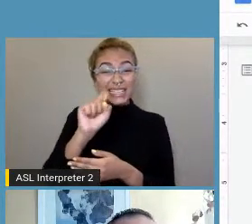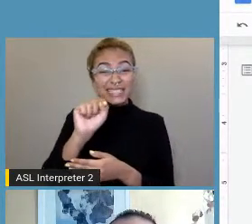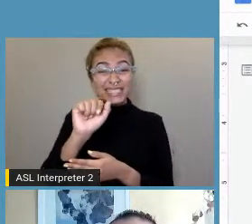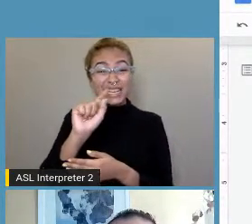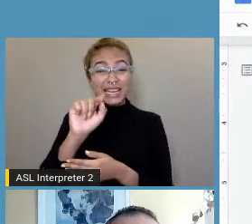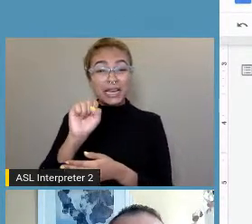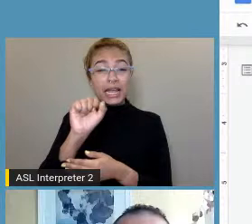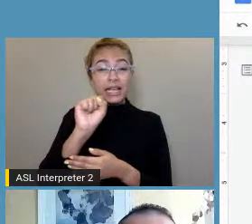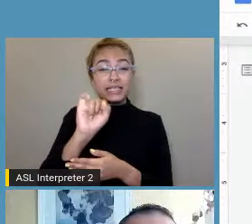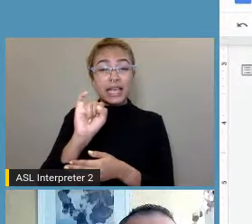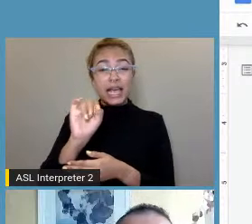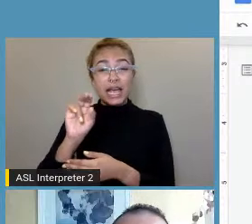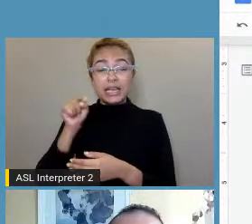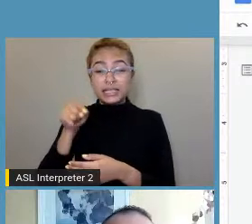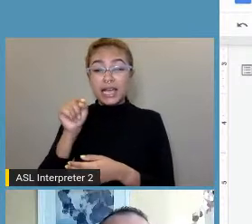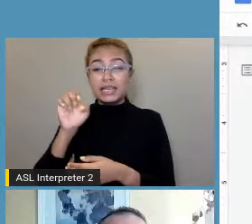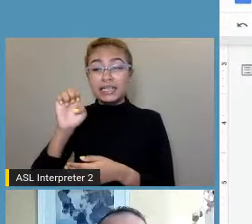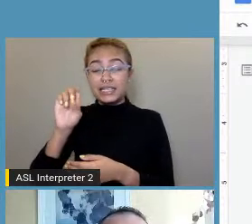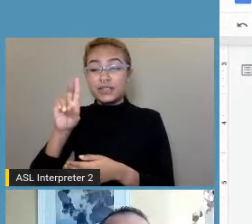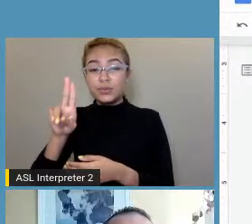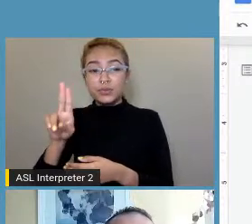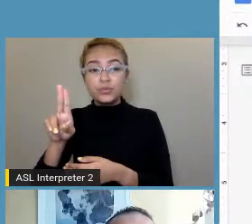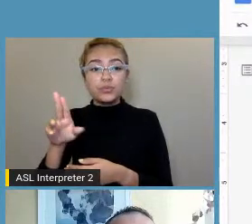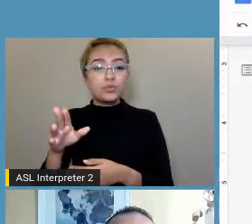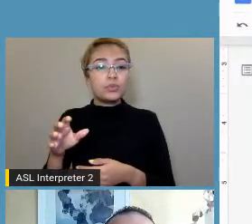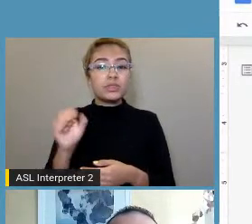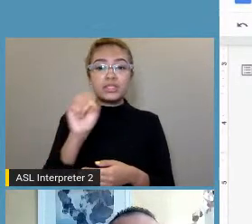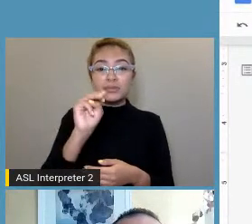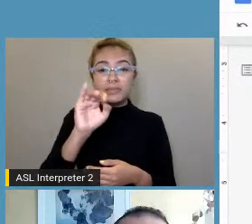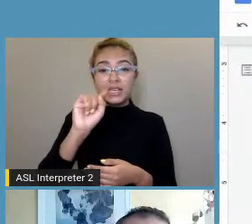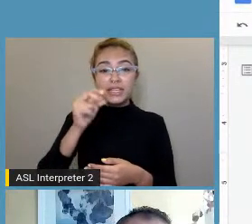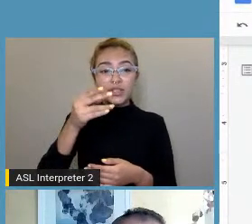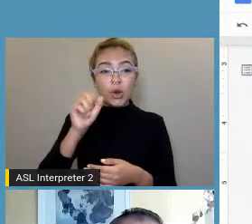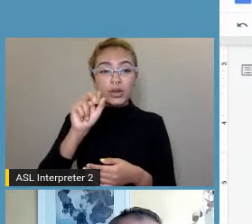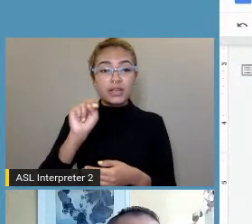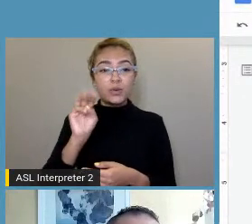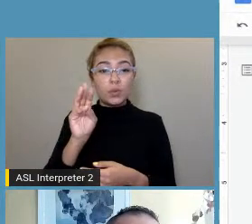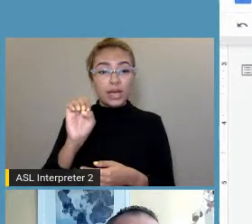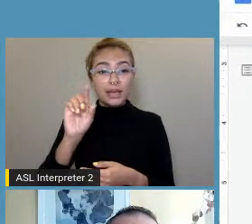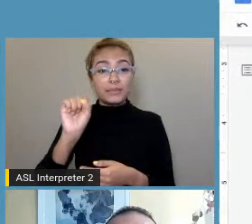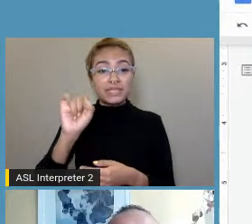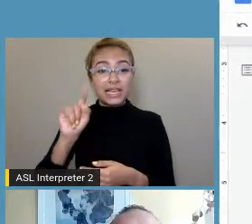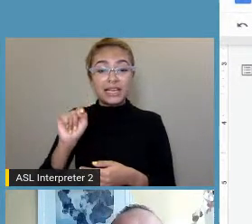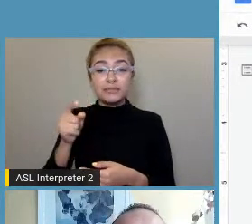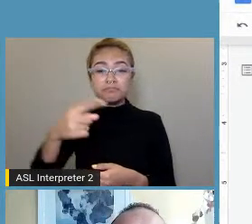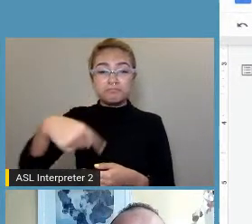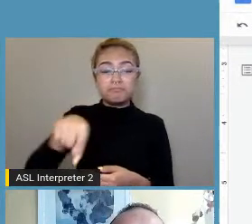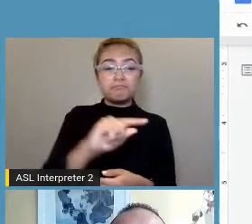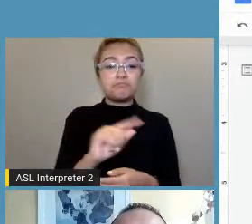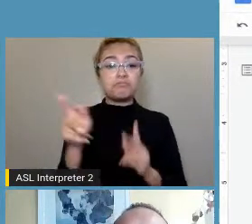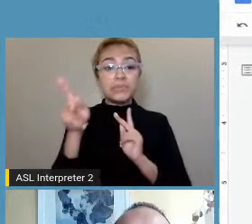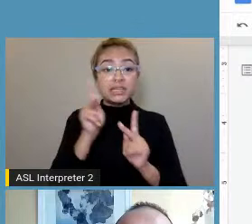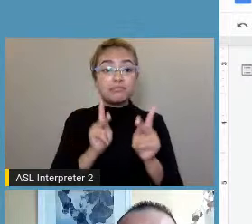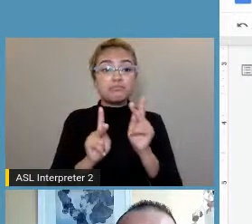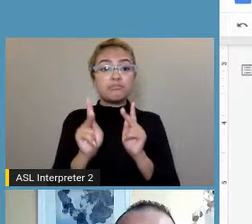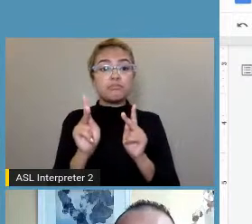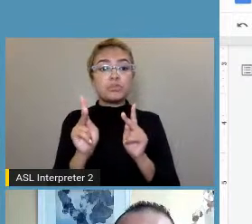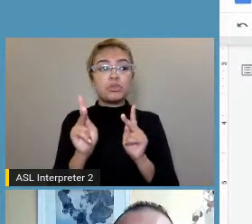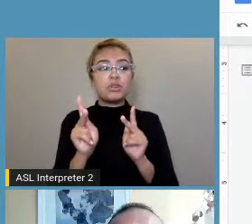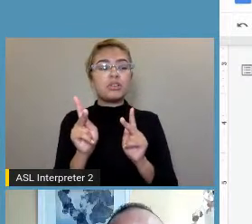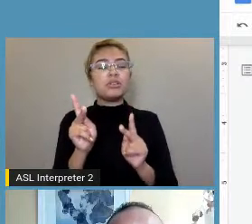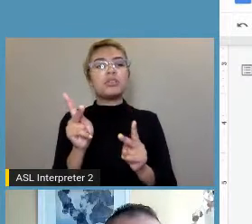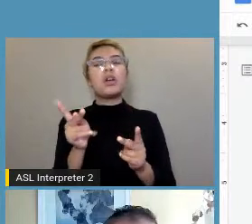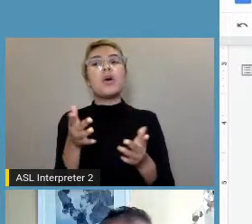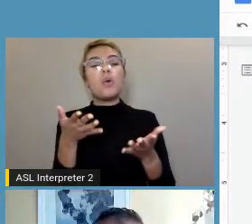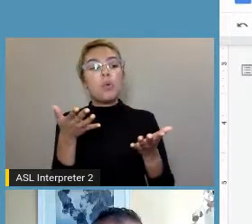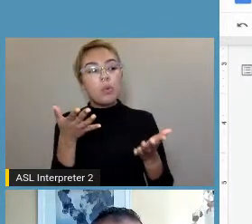or smithsonianapa.org, real estate that people will place a certain kind of value or weight